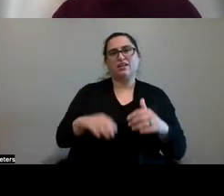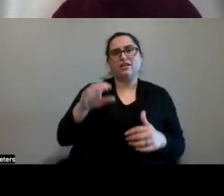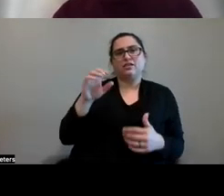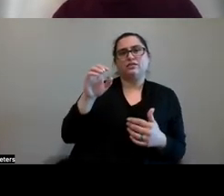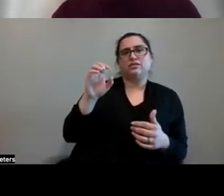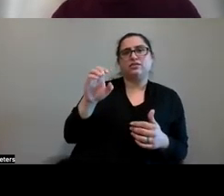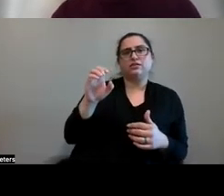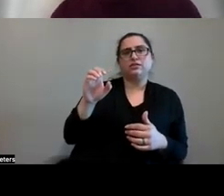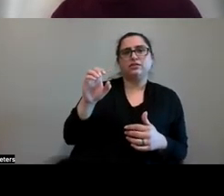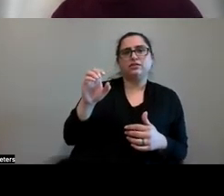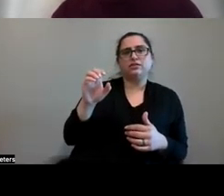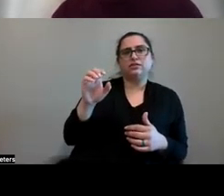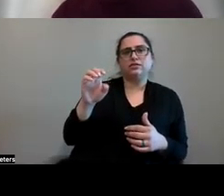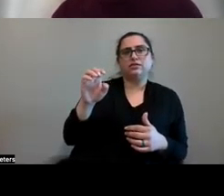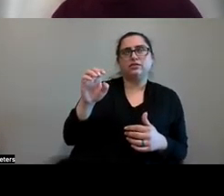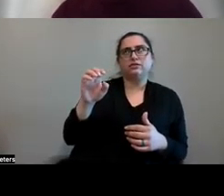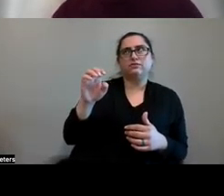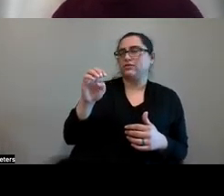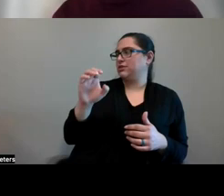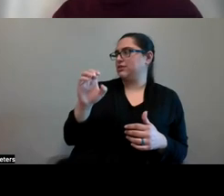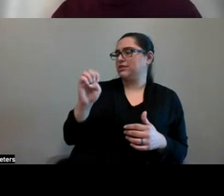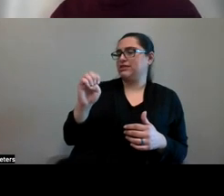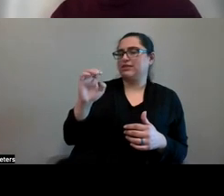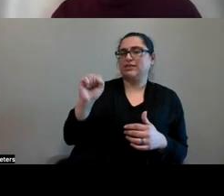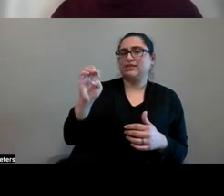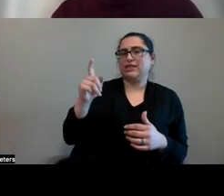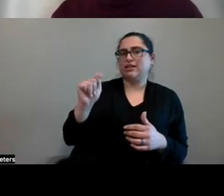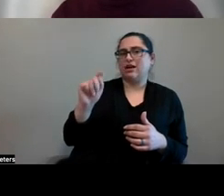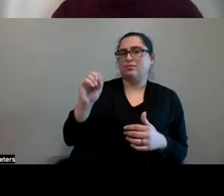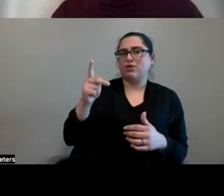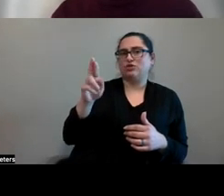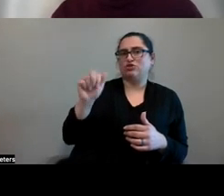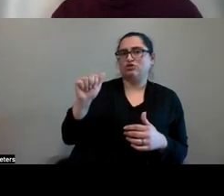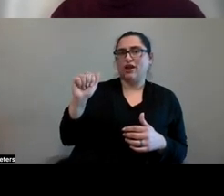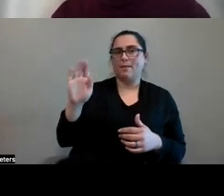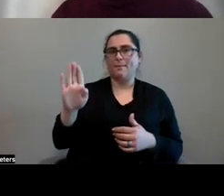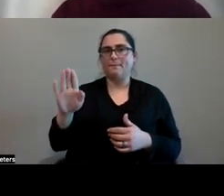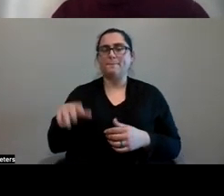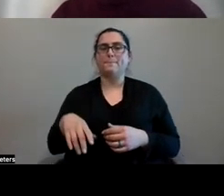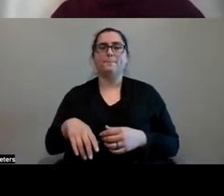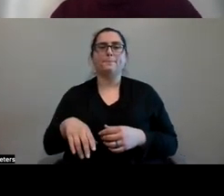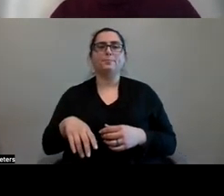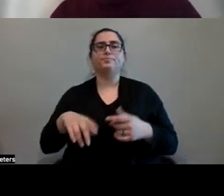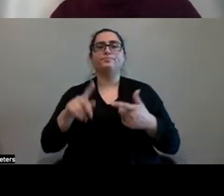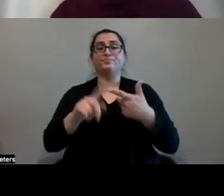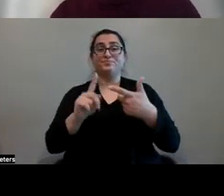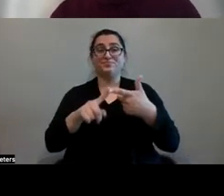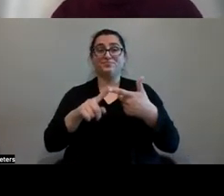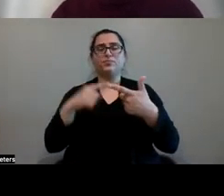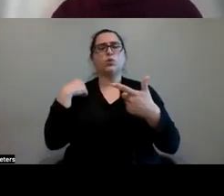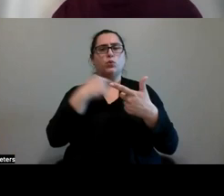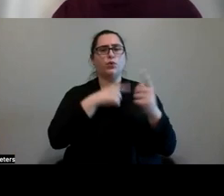Interestingly, C143, we were able to rescue its binding affinity to a variant of